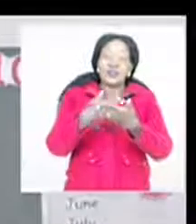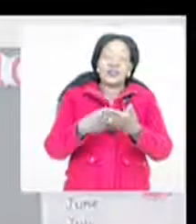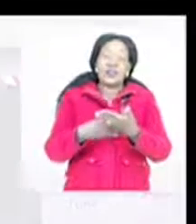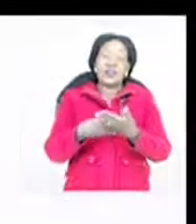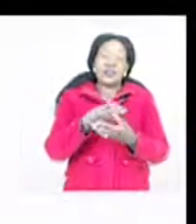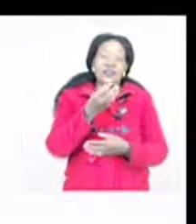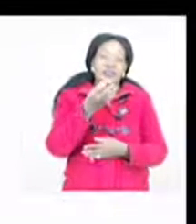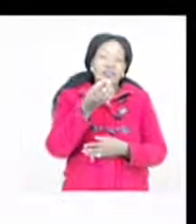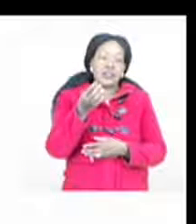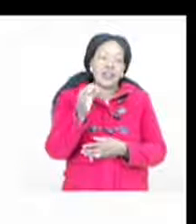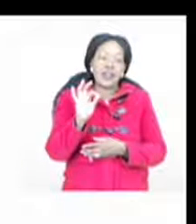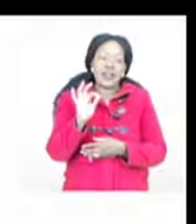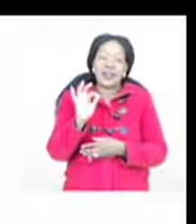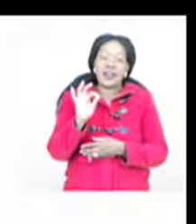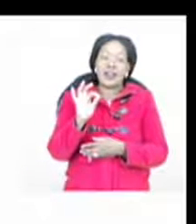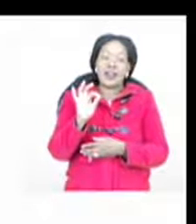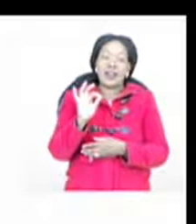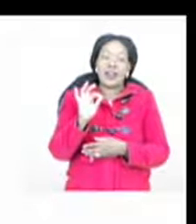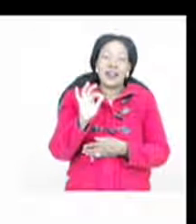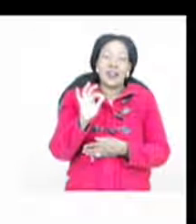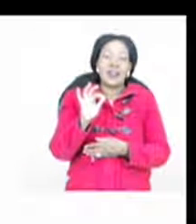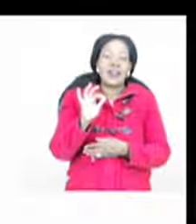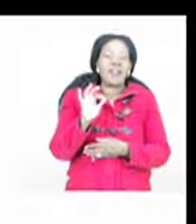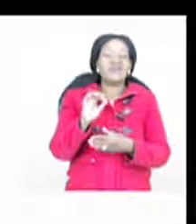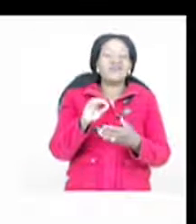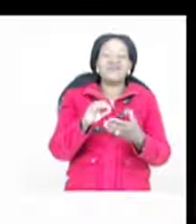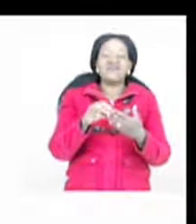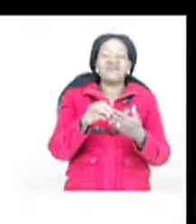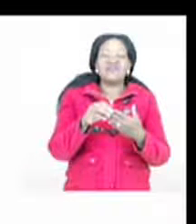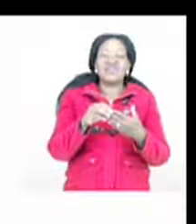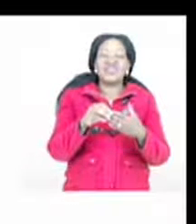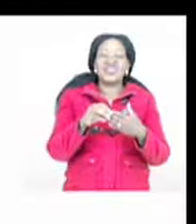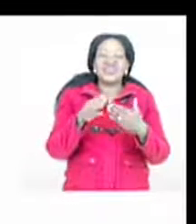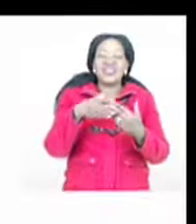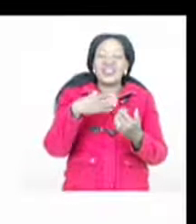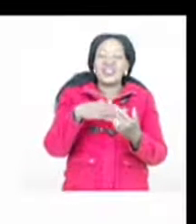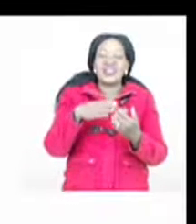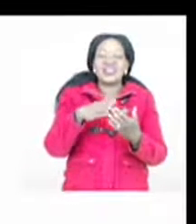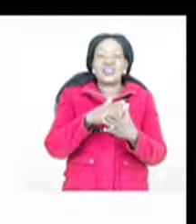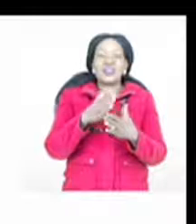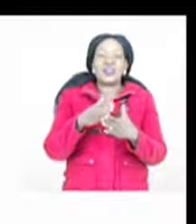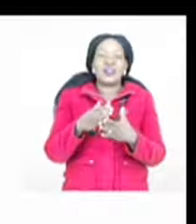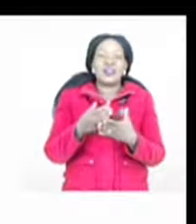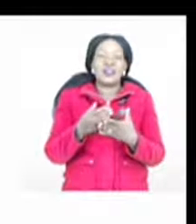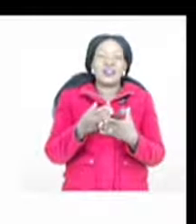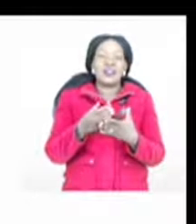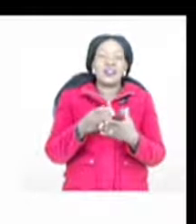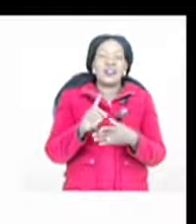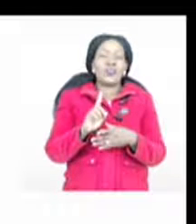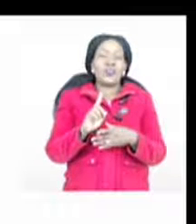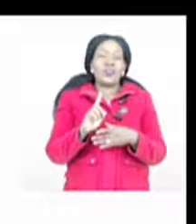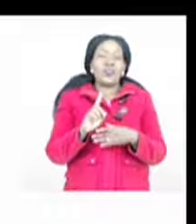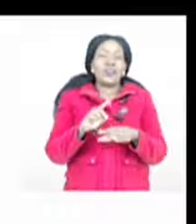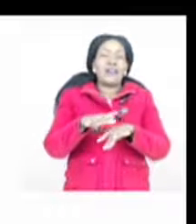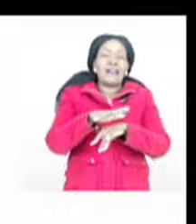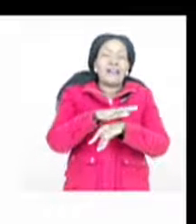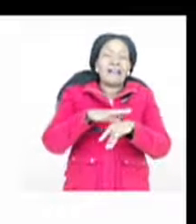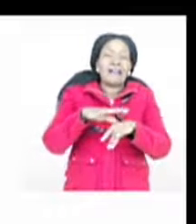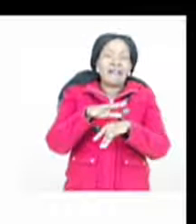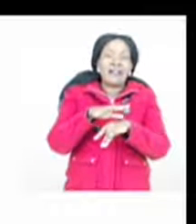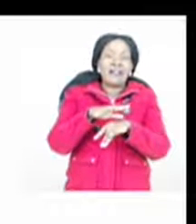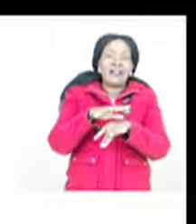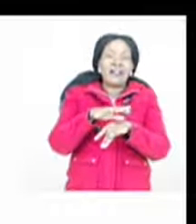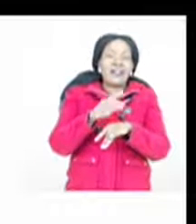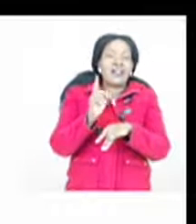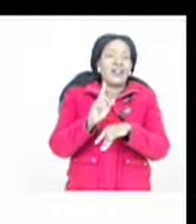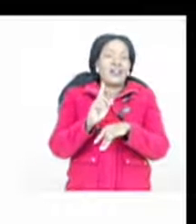9. On page 9 is a very, very easy exercise. What animal has a long trunk